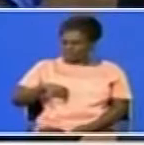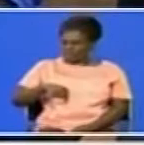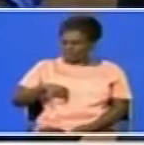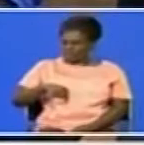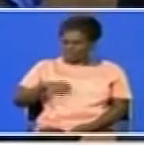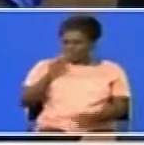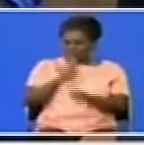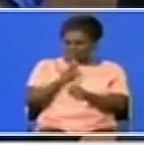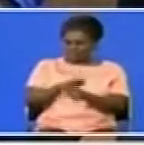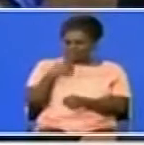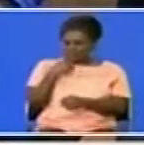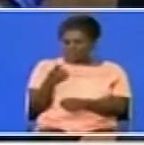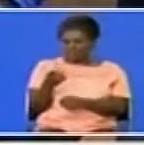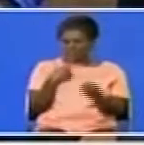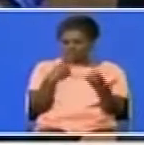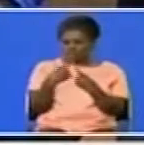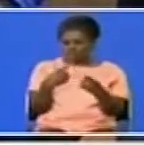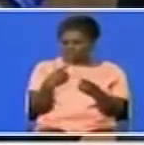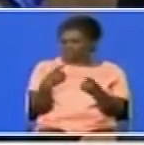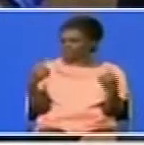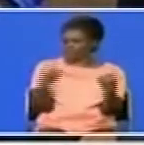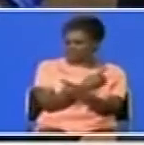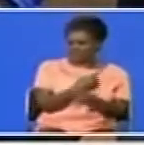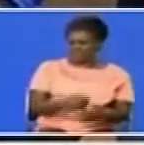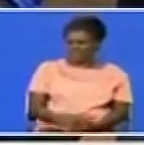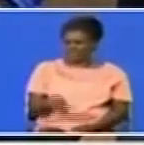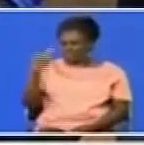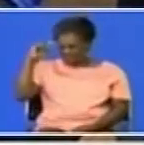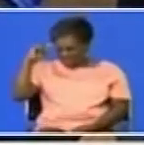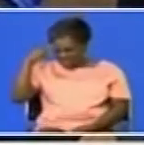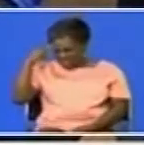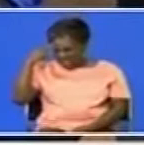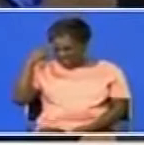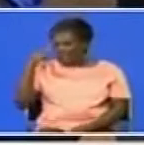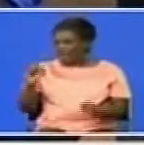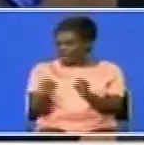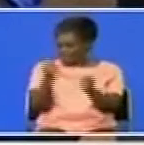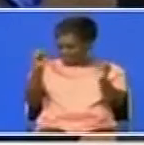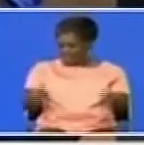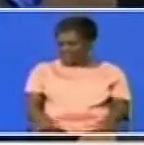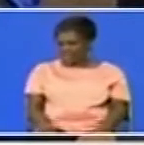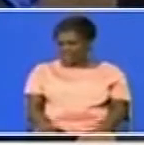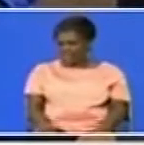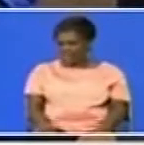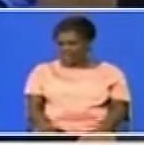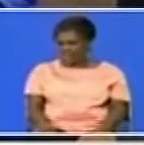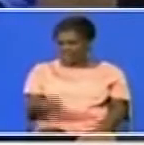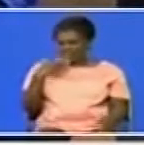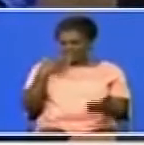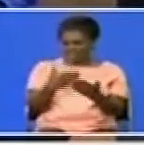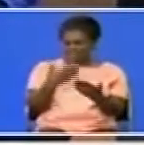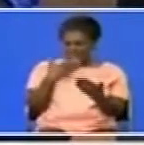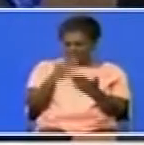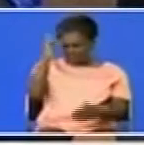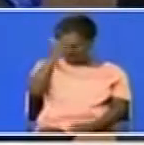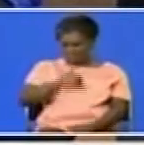pipeline, but many say he should be talking about something entirely different. Do you think that'll make it to the agenda tonight? Thank you very much,